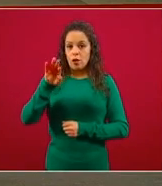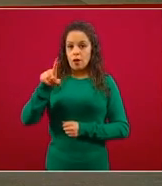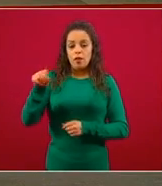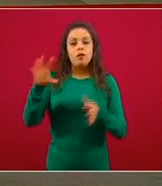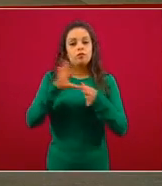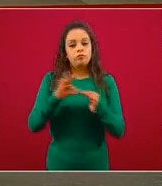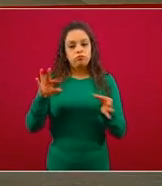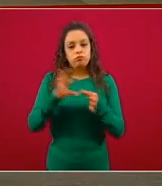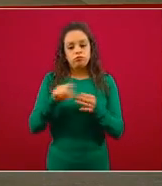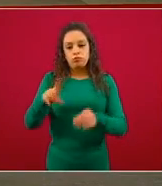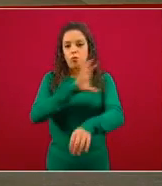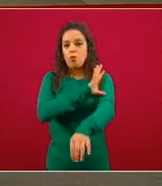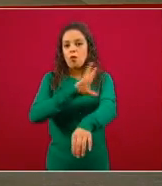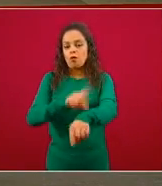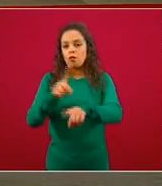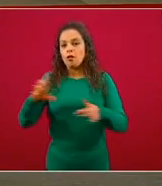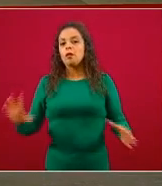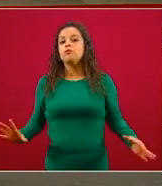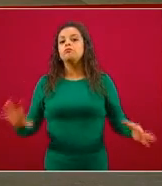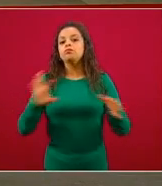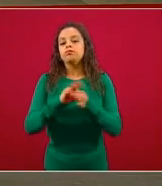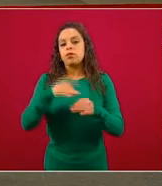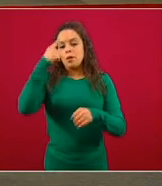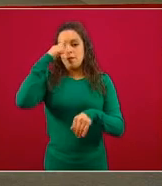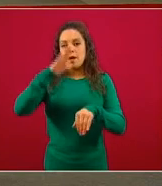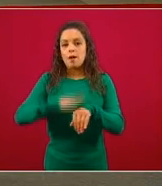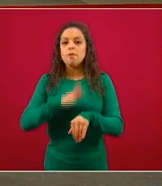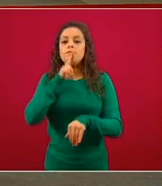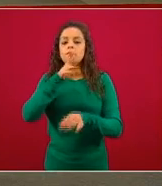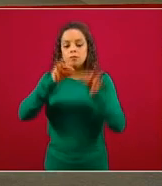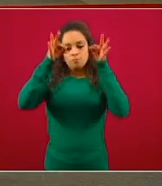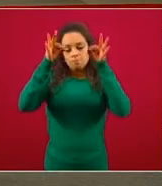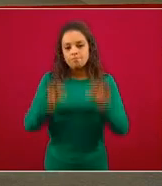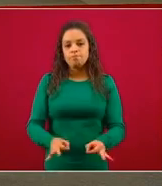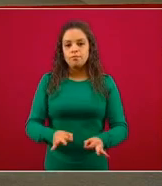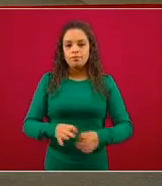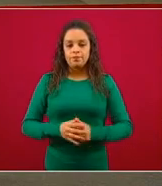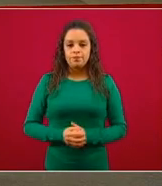us about our new coordination plan.